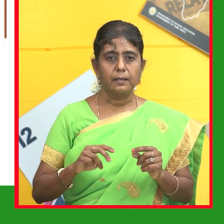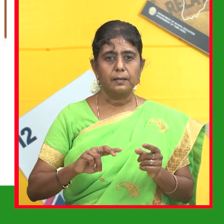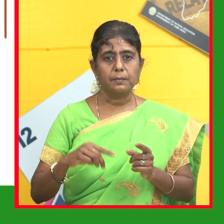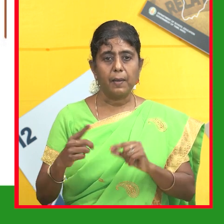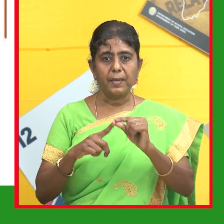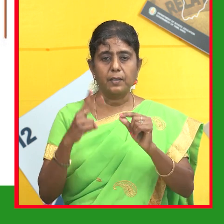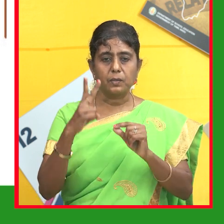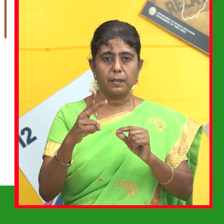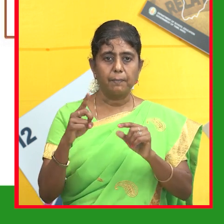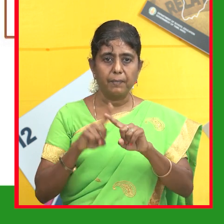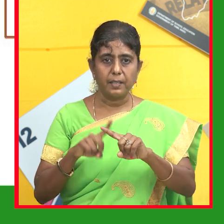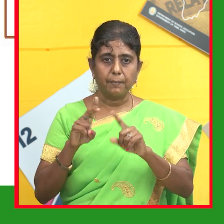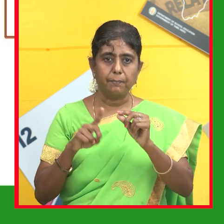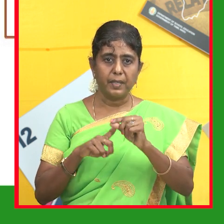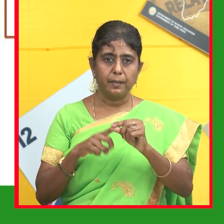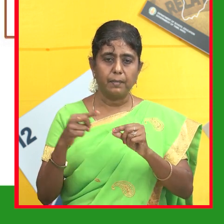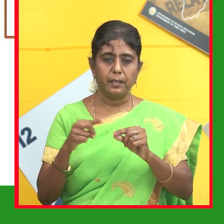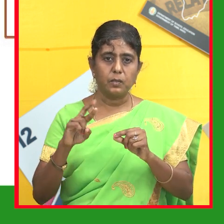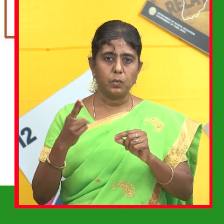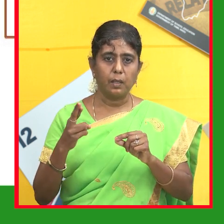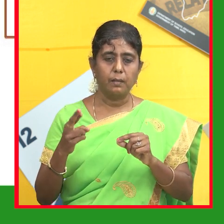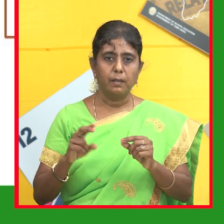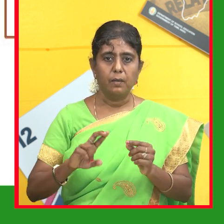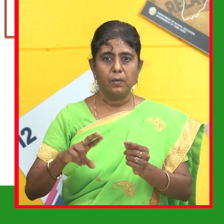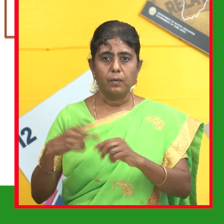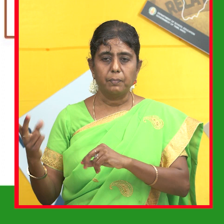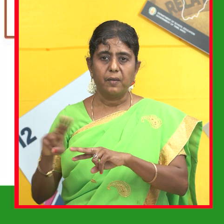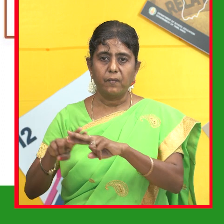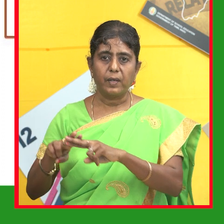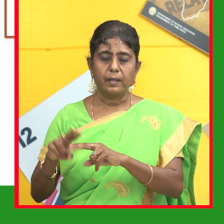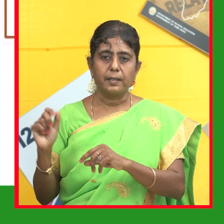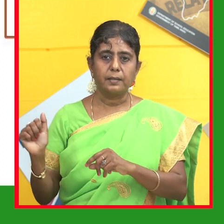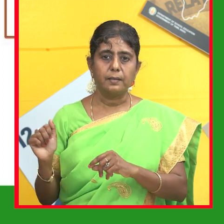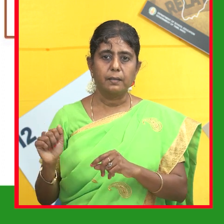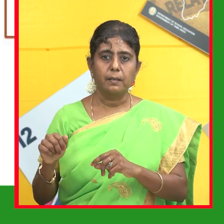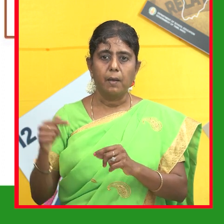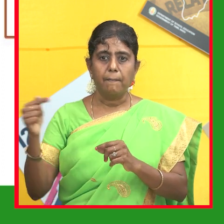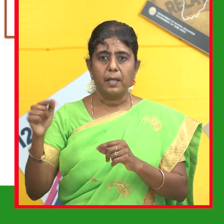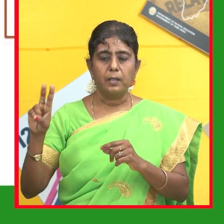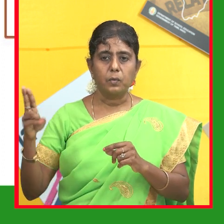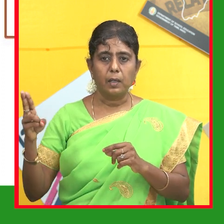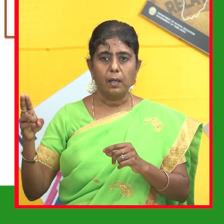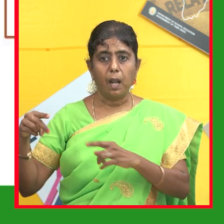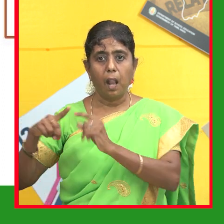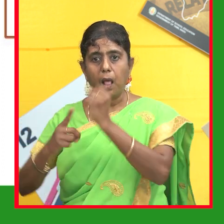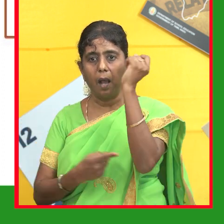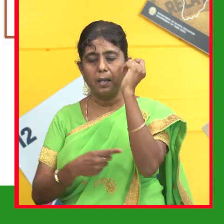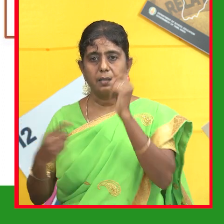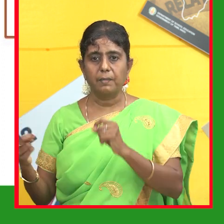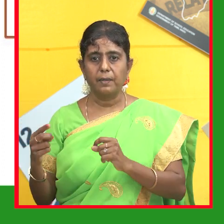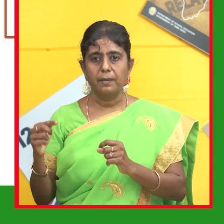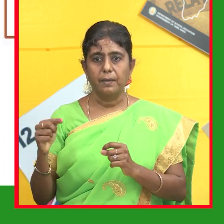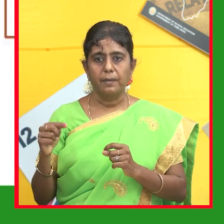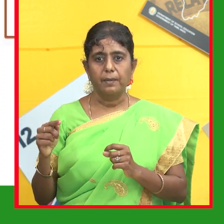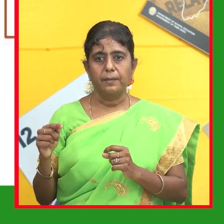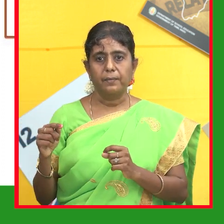Next one is the p squared plus p minus 12. That should be factorized. Minus 12 is the last number, so we should